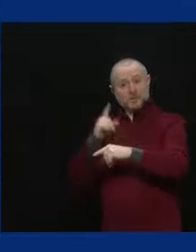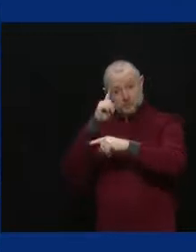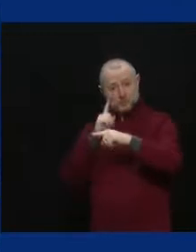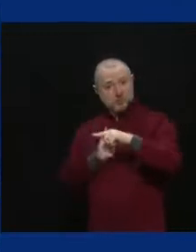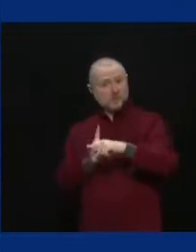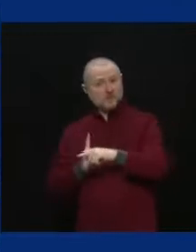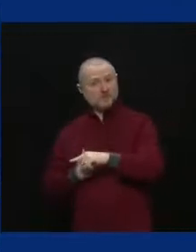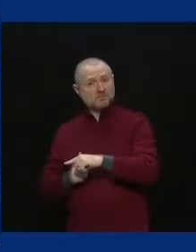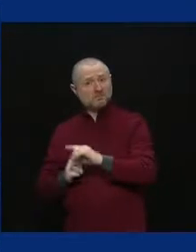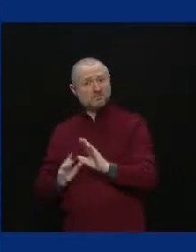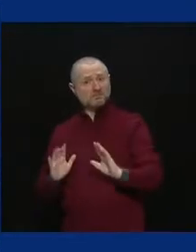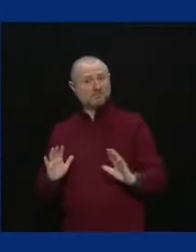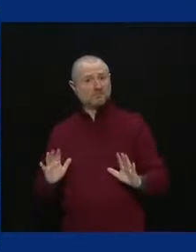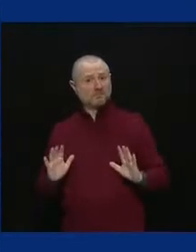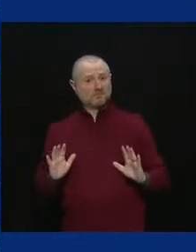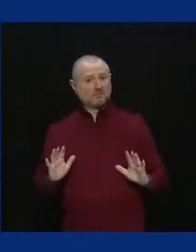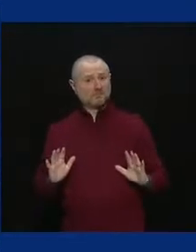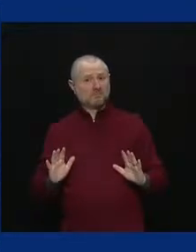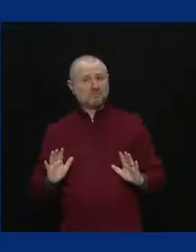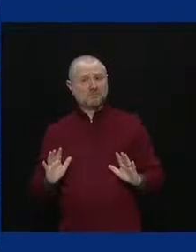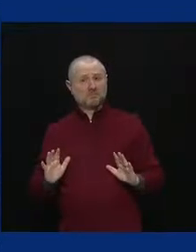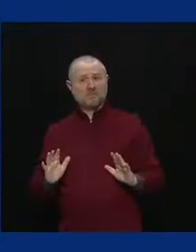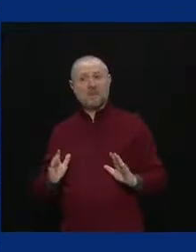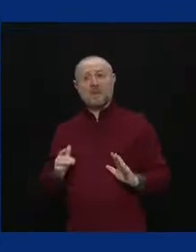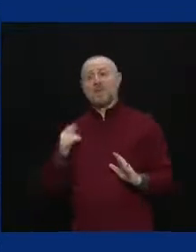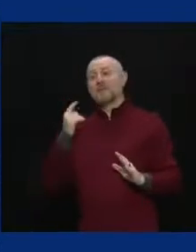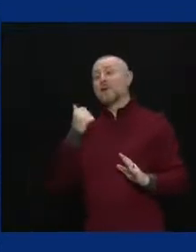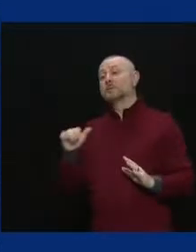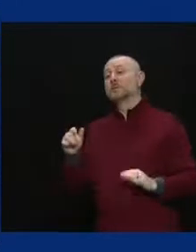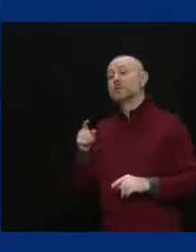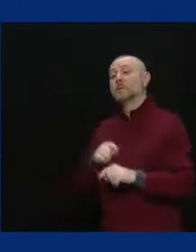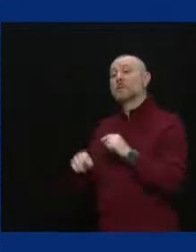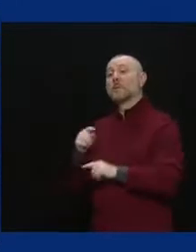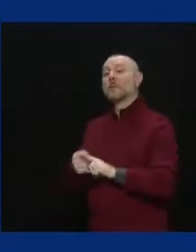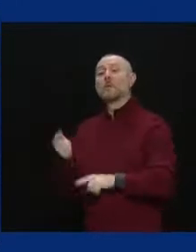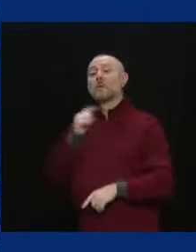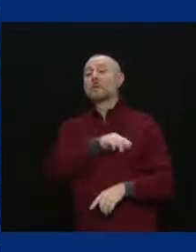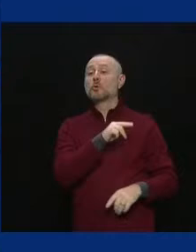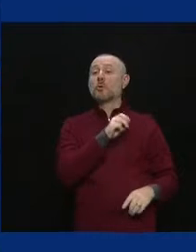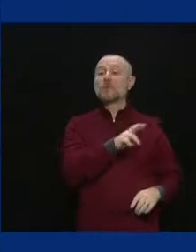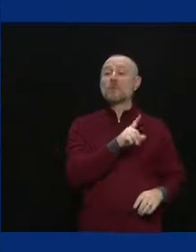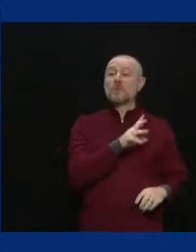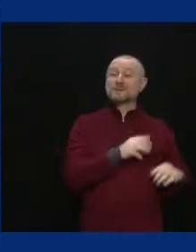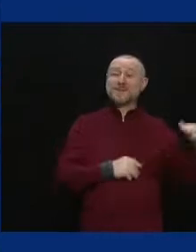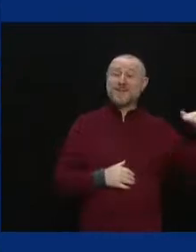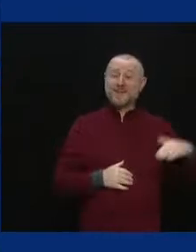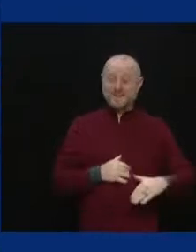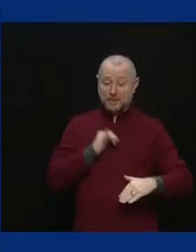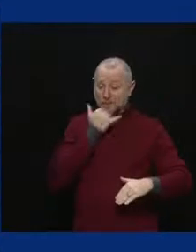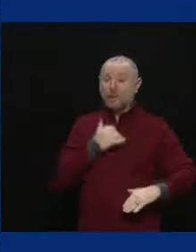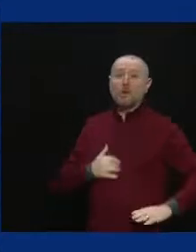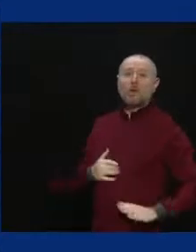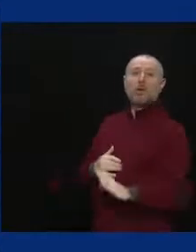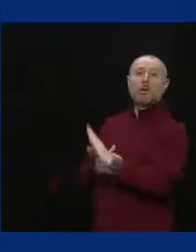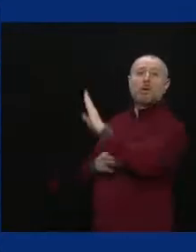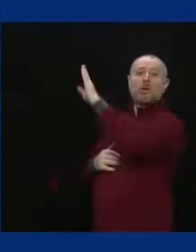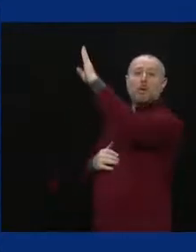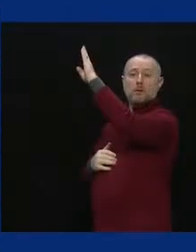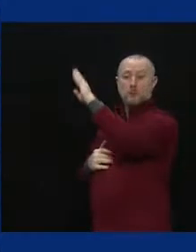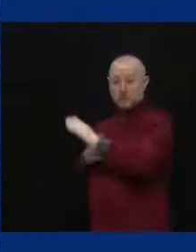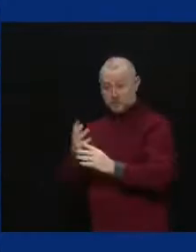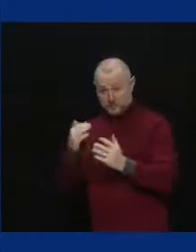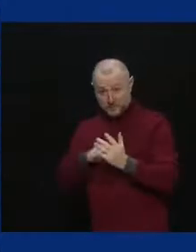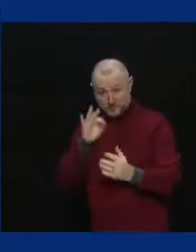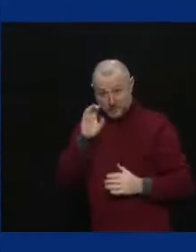trend just in early November, and then everything changed. So we will let people know about that